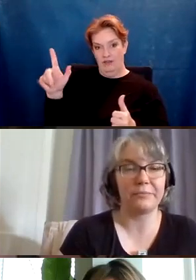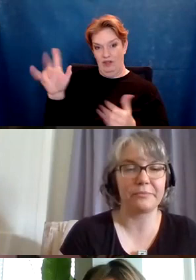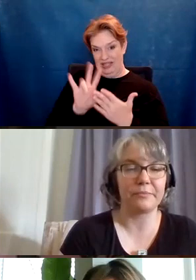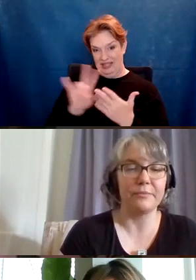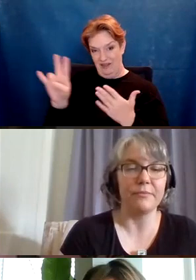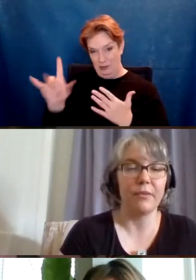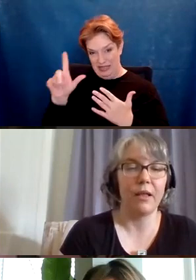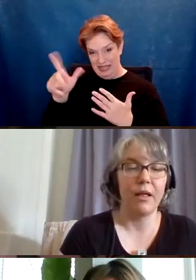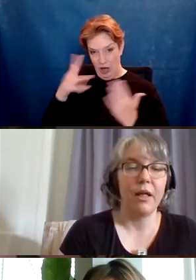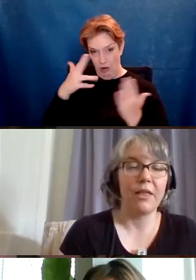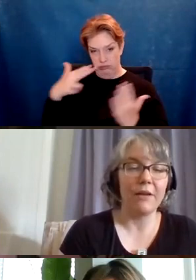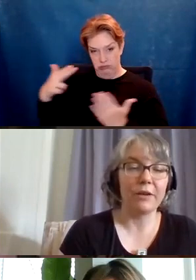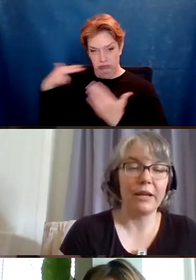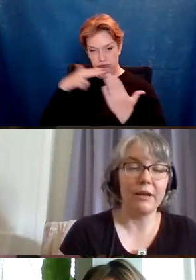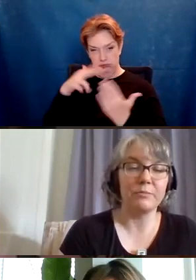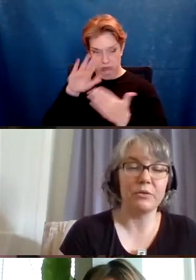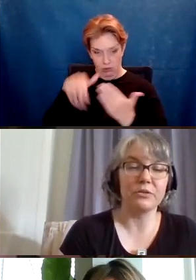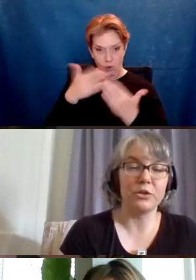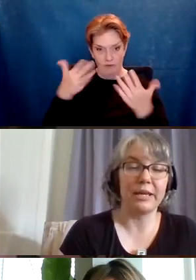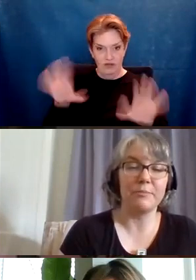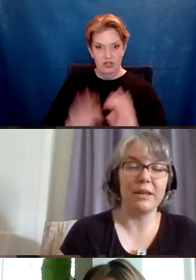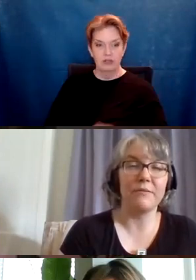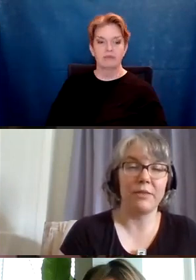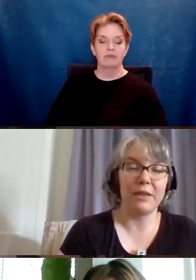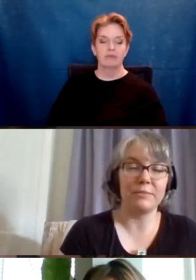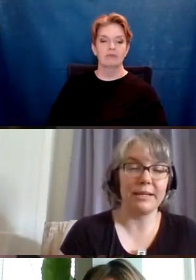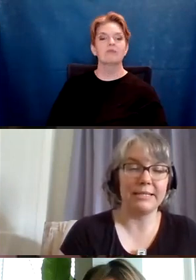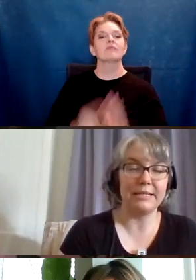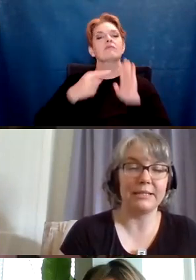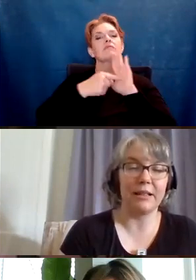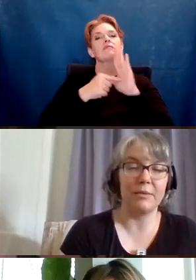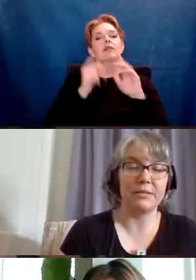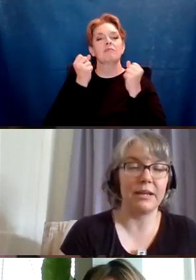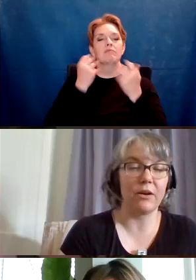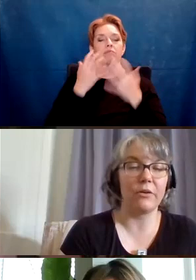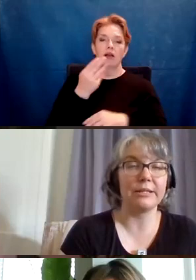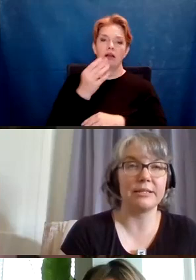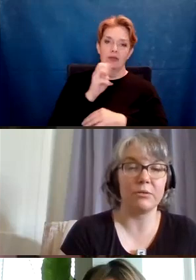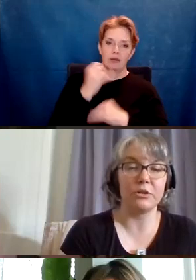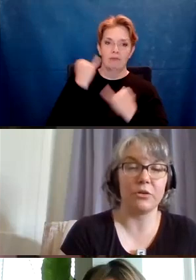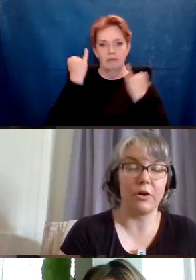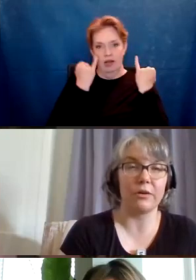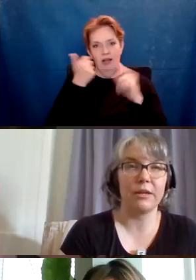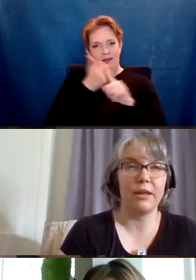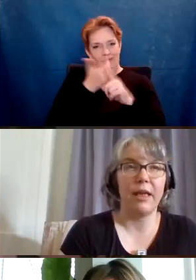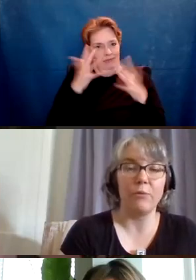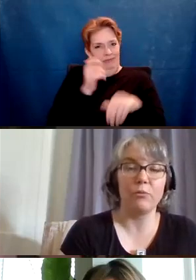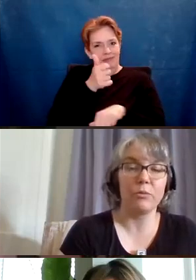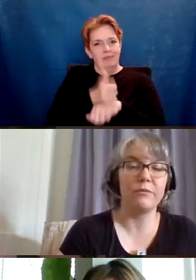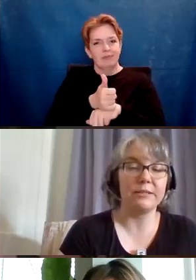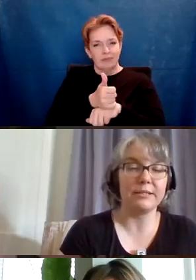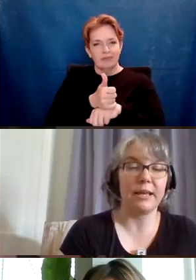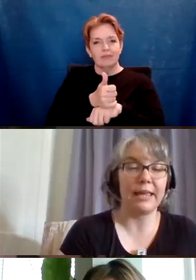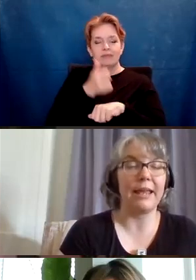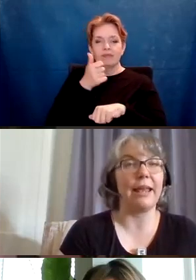later. The African House murals showcase many of the themes and ideas that Clementine had already established in her art and